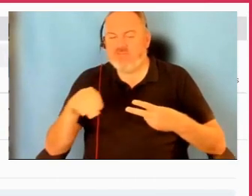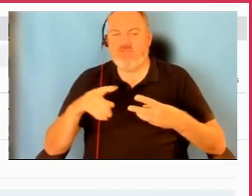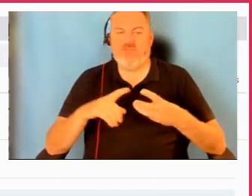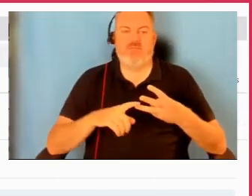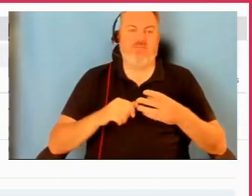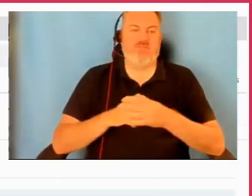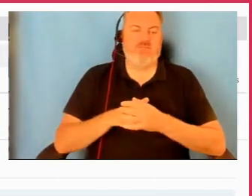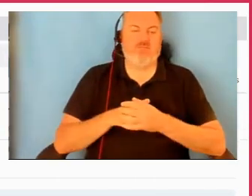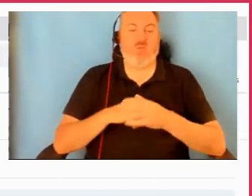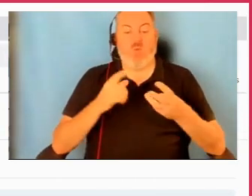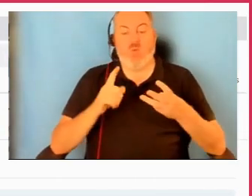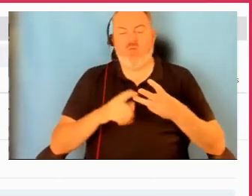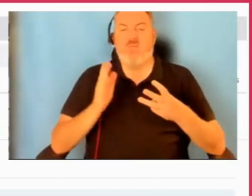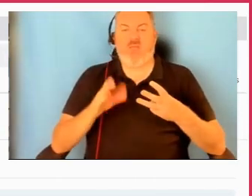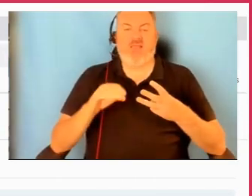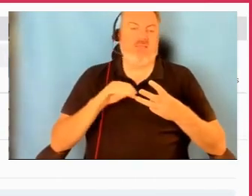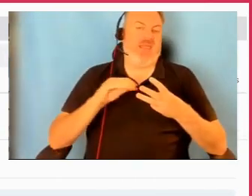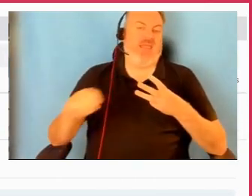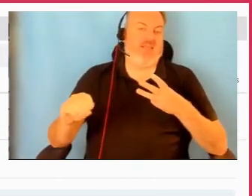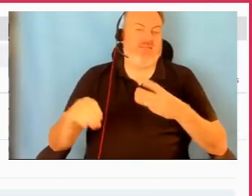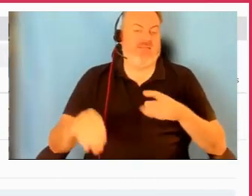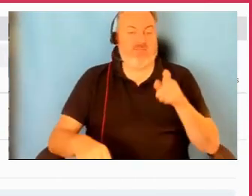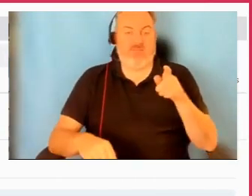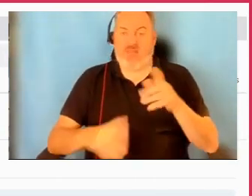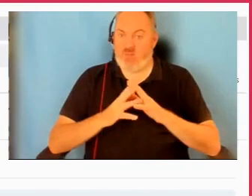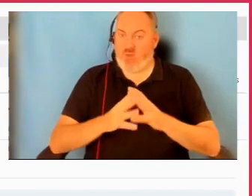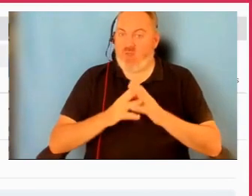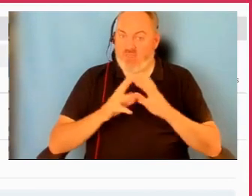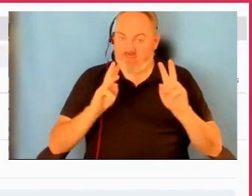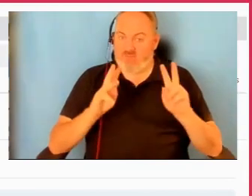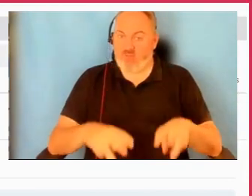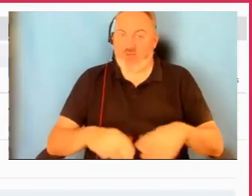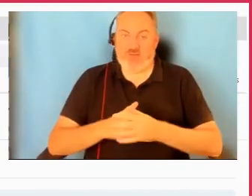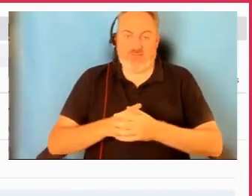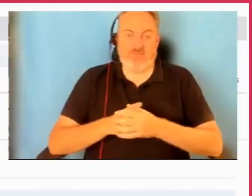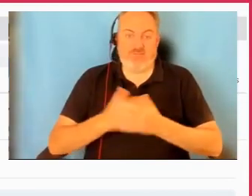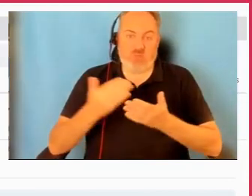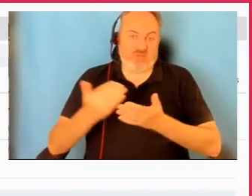So if you're looking for a trusted app that's also free, this is a great place to go to.